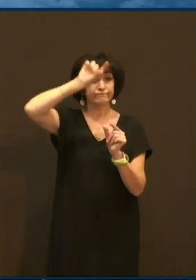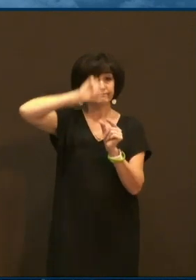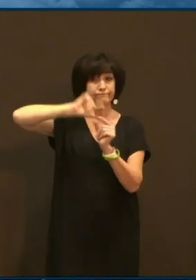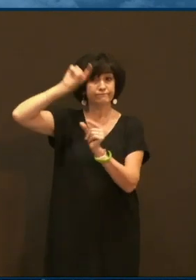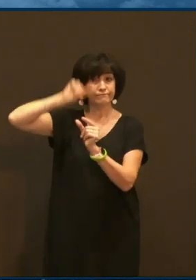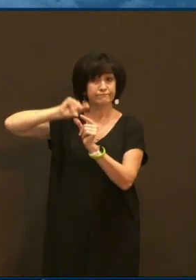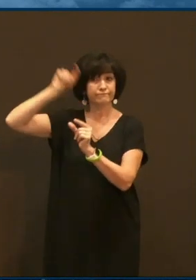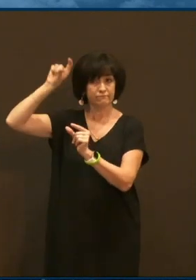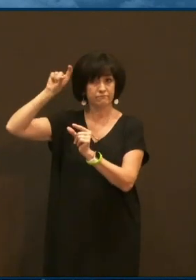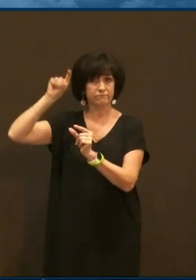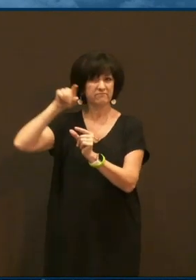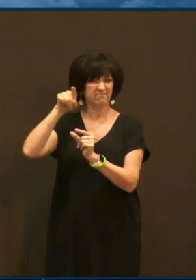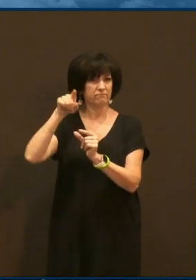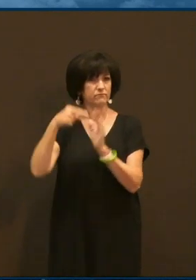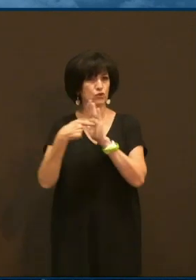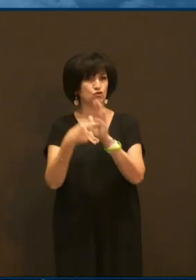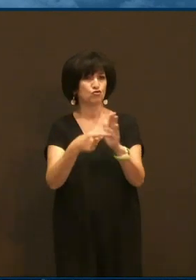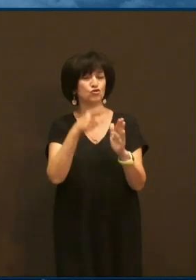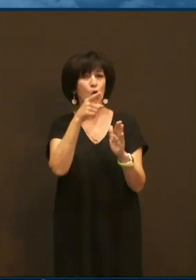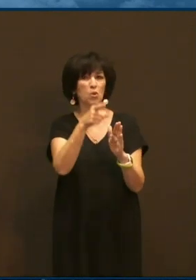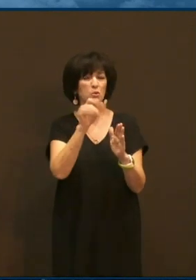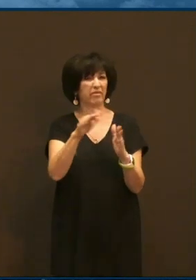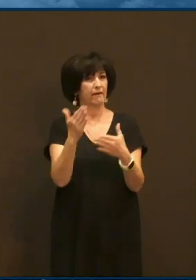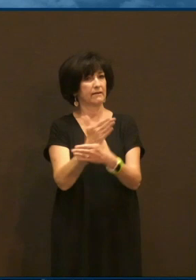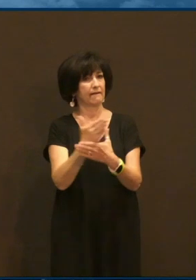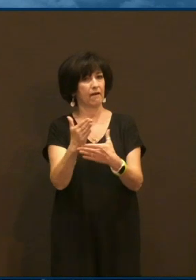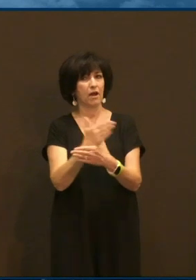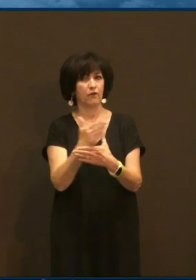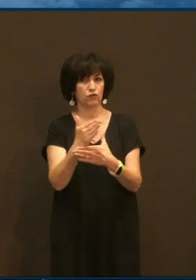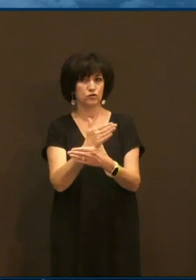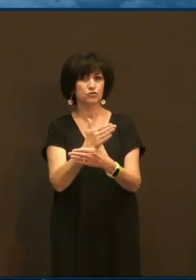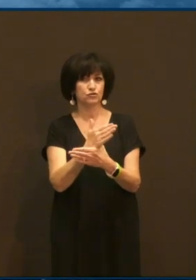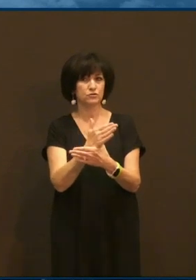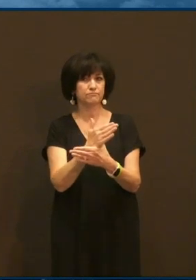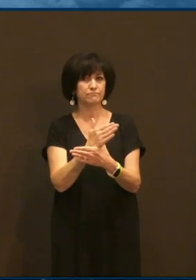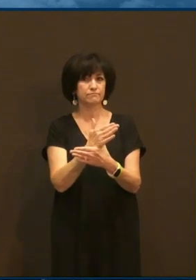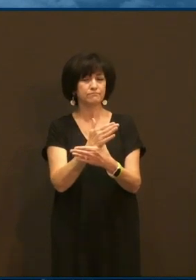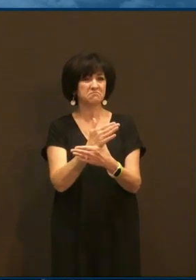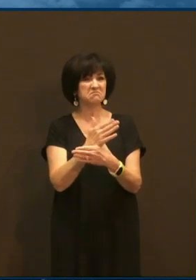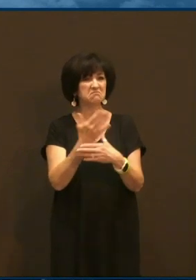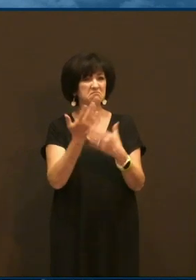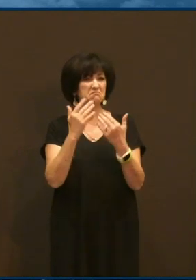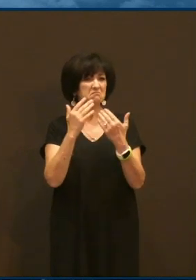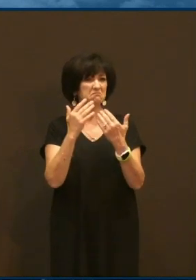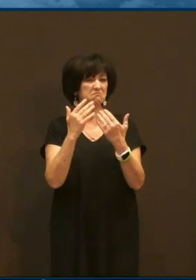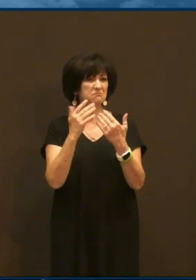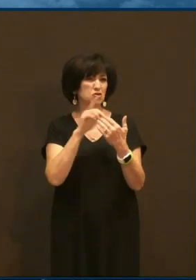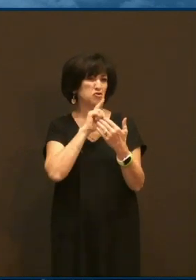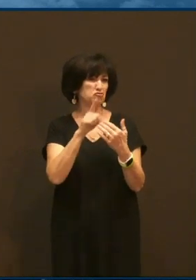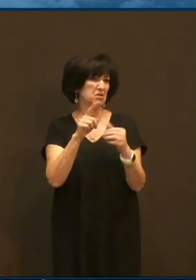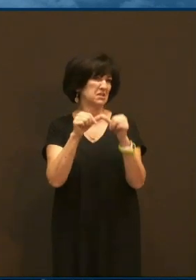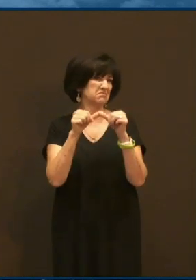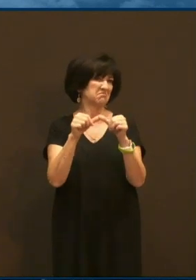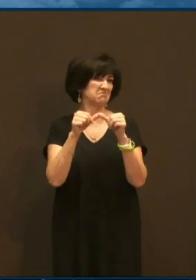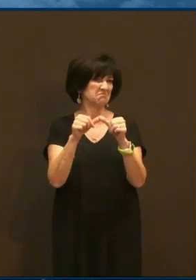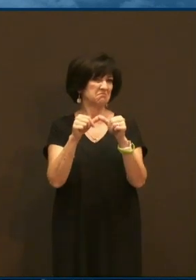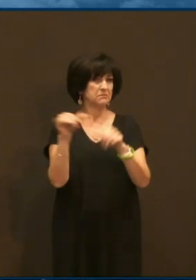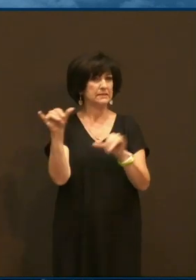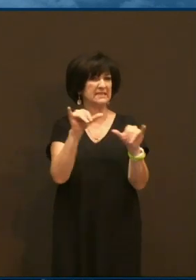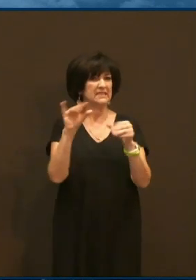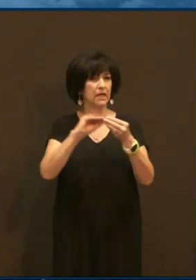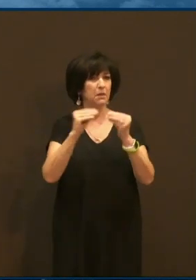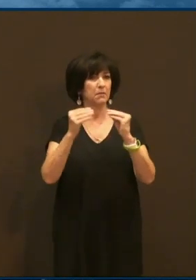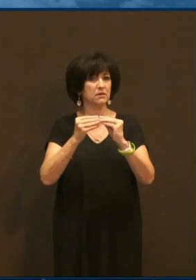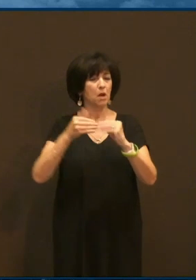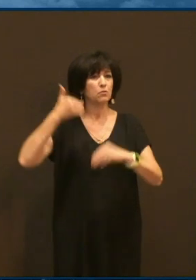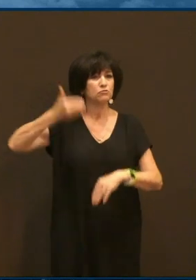the moving average, and so you can see it's a pretty consistent percent positive below 4%,